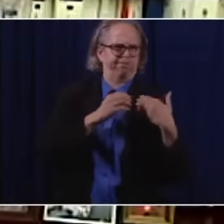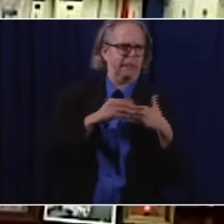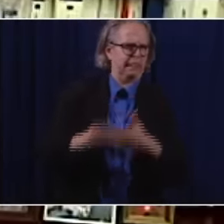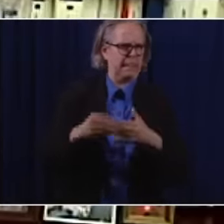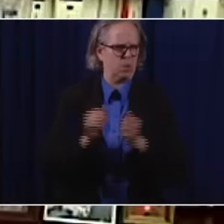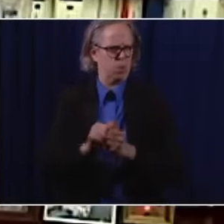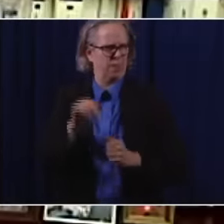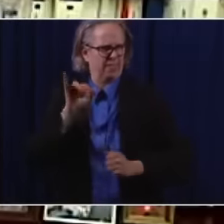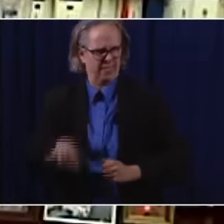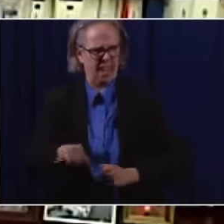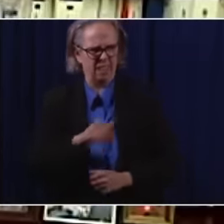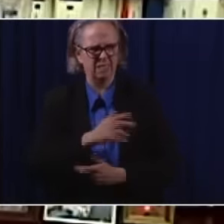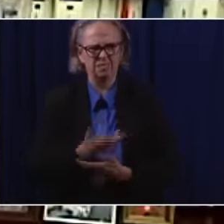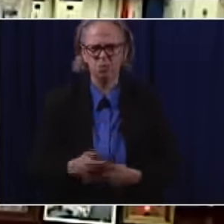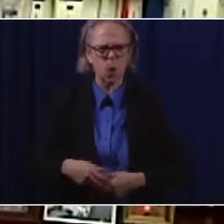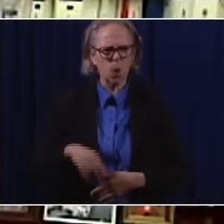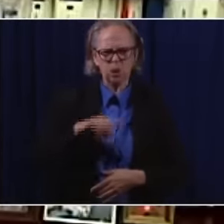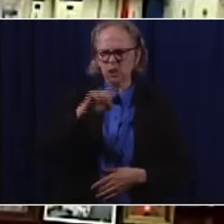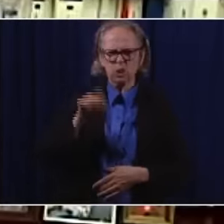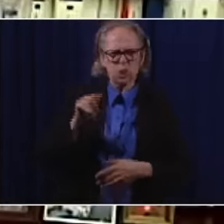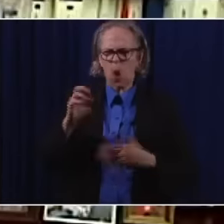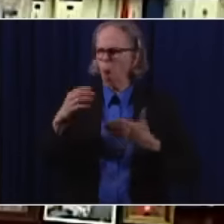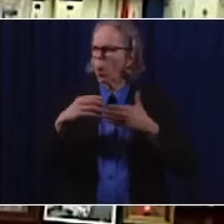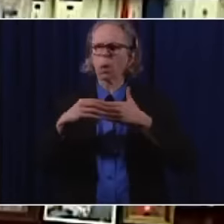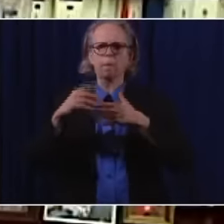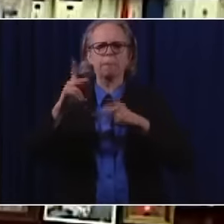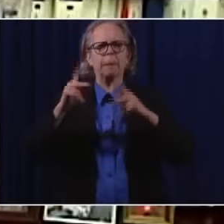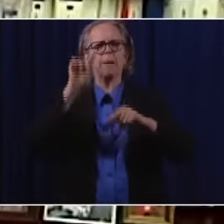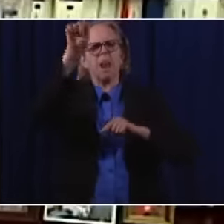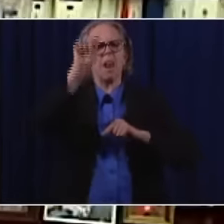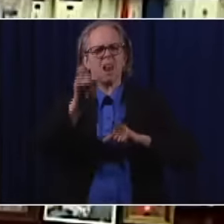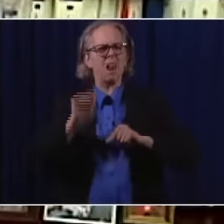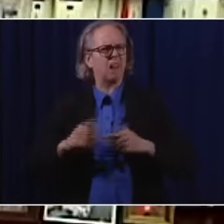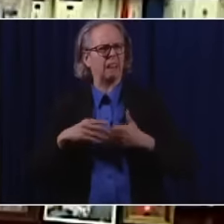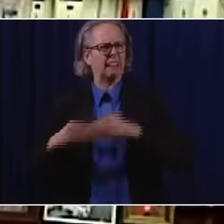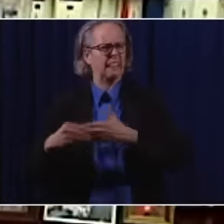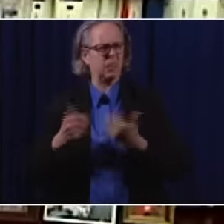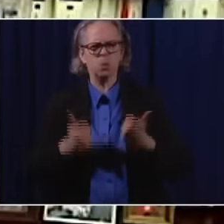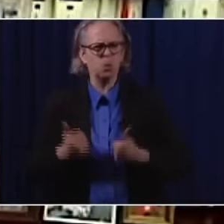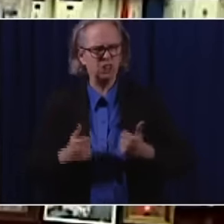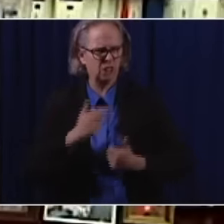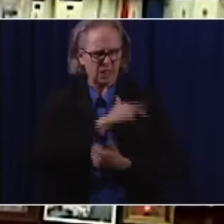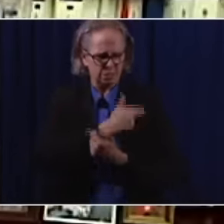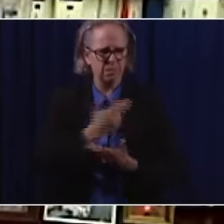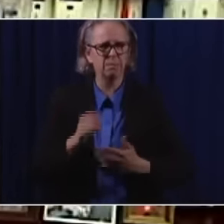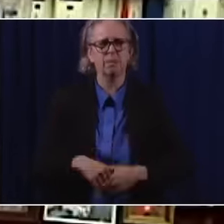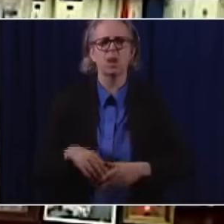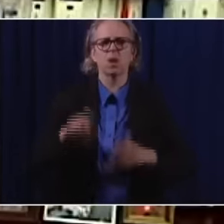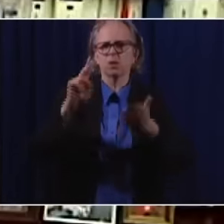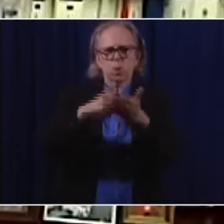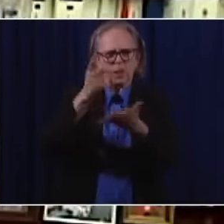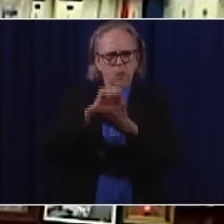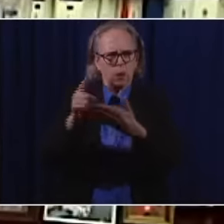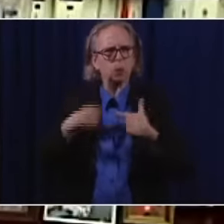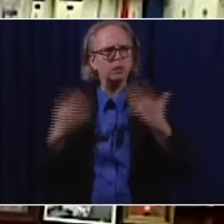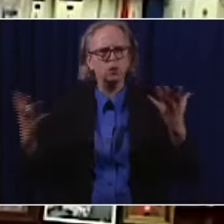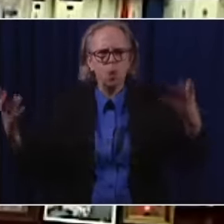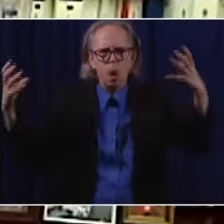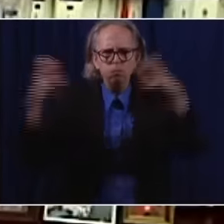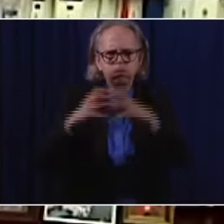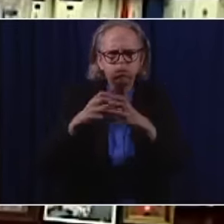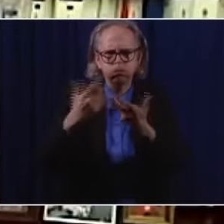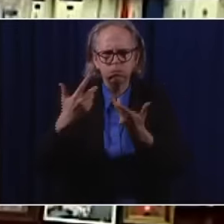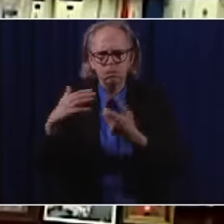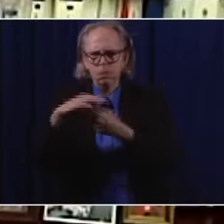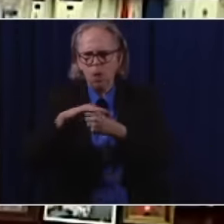zone leads, to your point, Governor, 2 days a week, I'm on the phone with local public health folks here in Columbus, as well